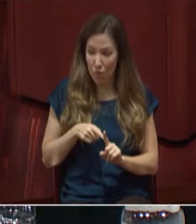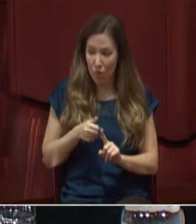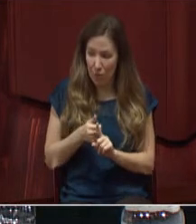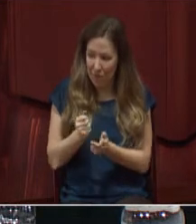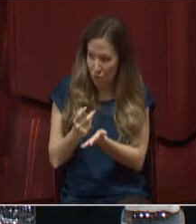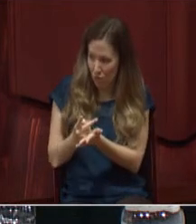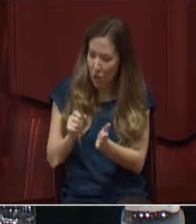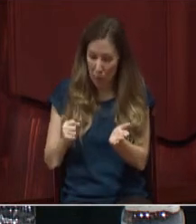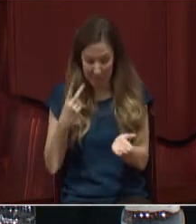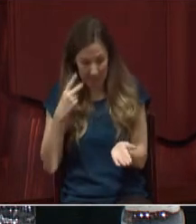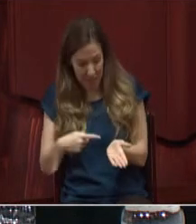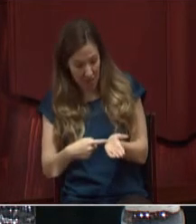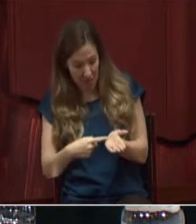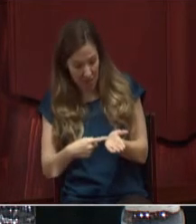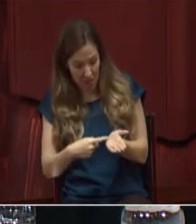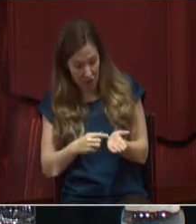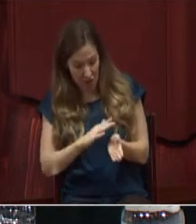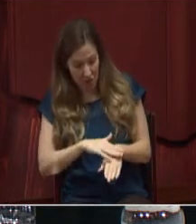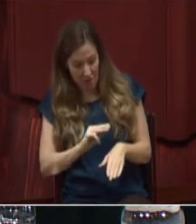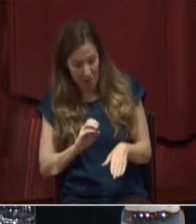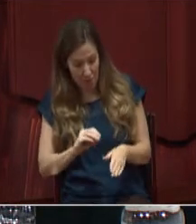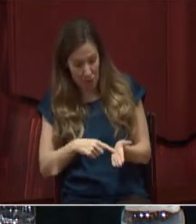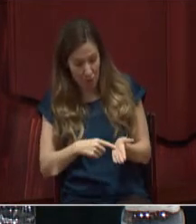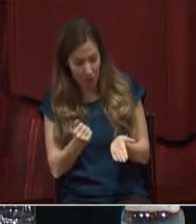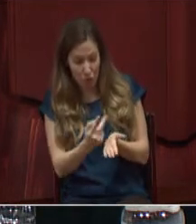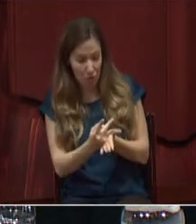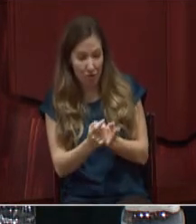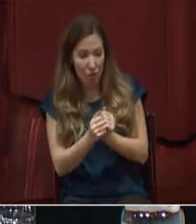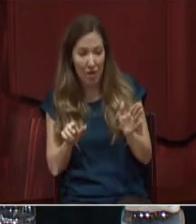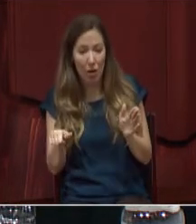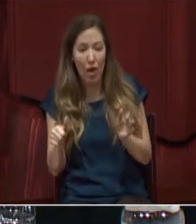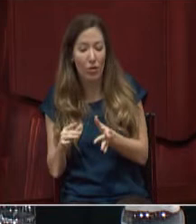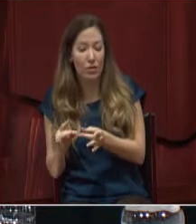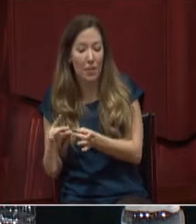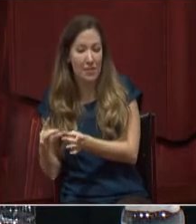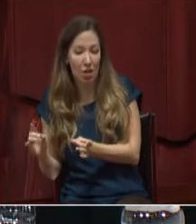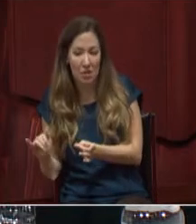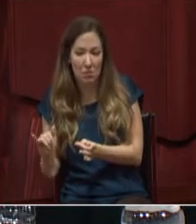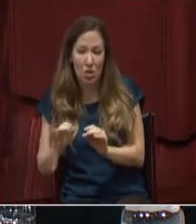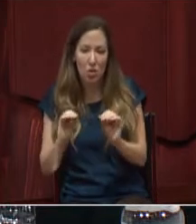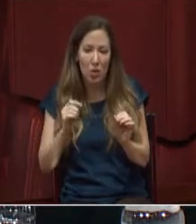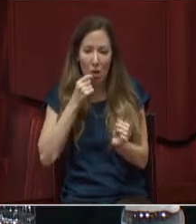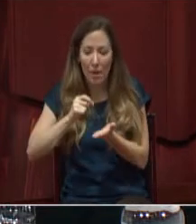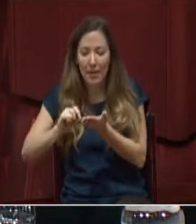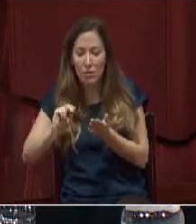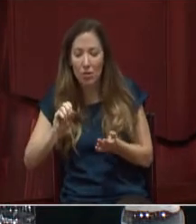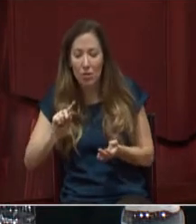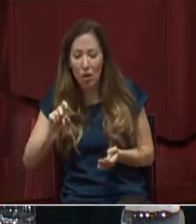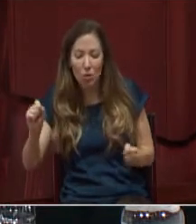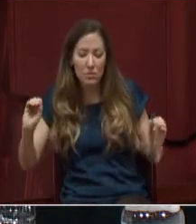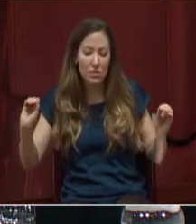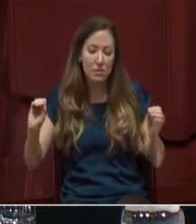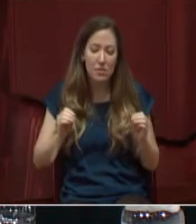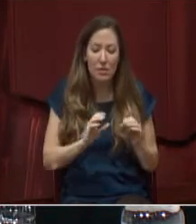you can see it on the memorandum, that it was approved without any other commentary on the side, no penciled notes on the outside,